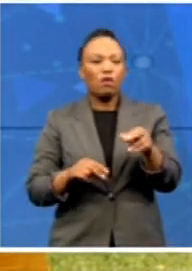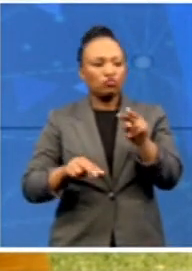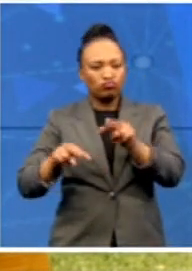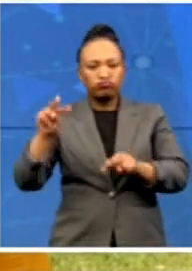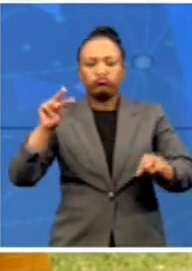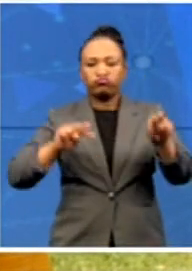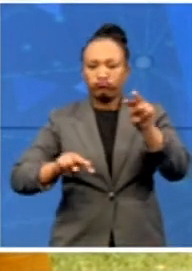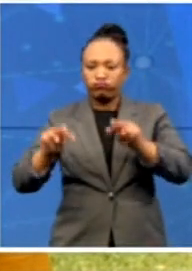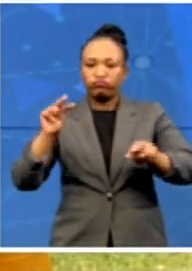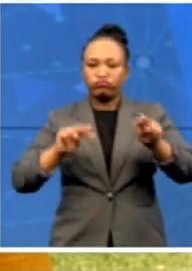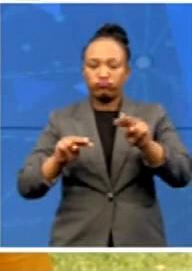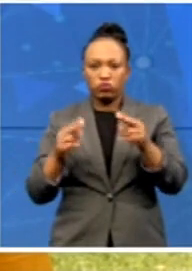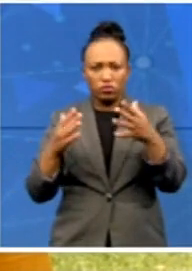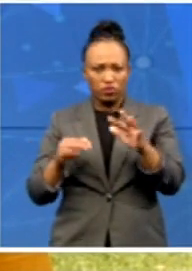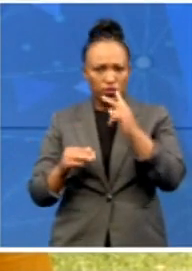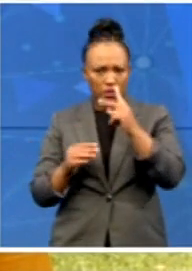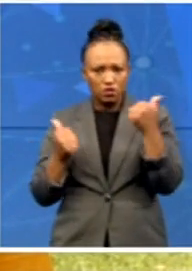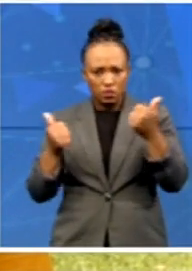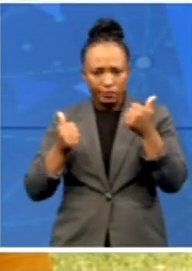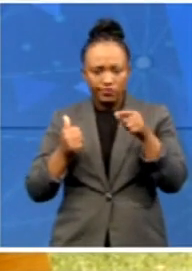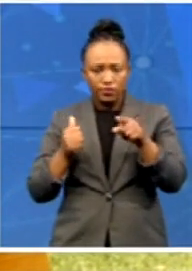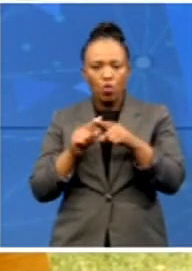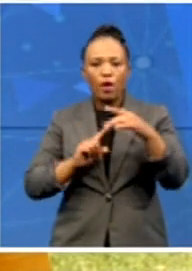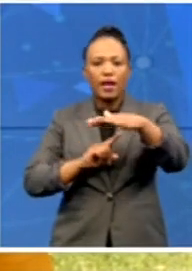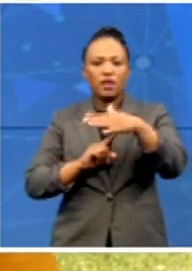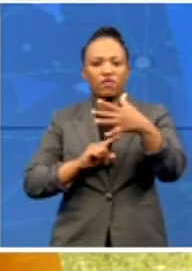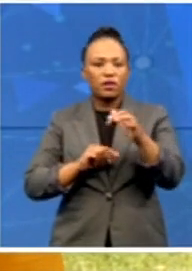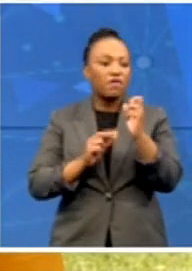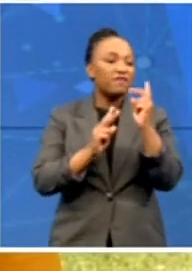already in the areas that you're visiting in the Eastern Cape?